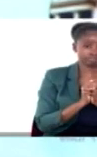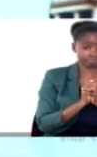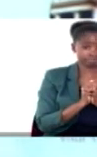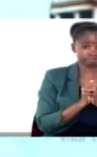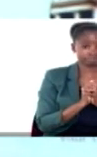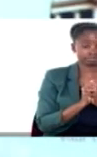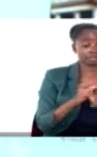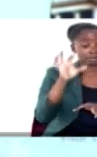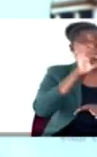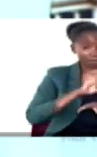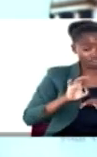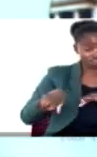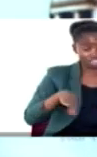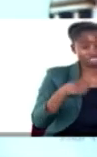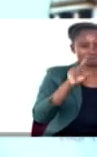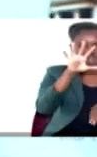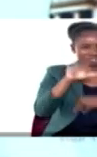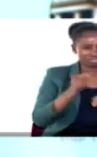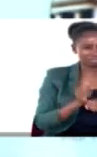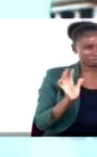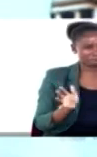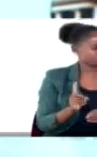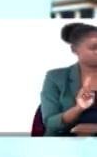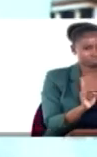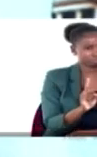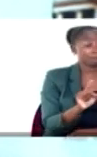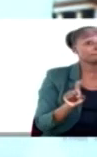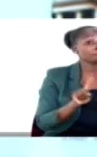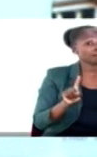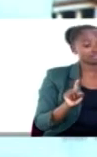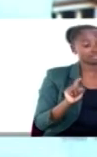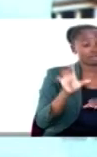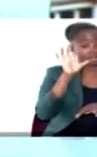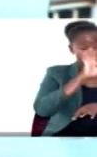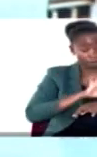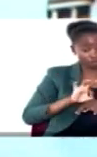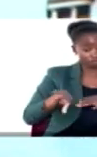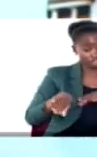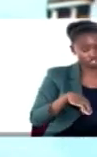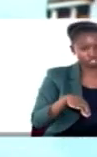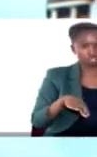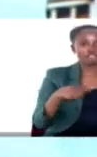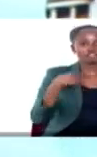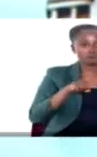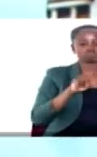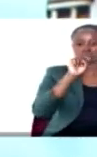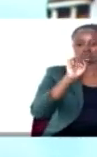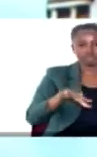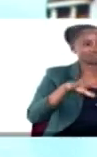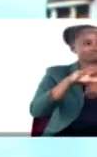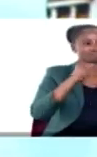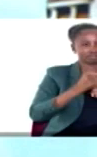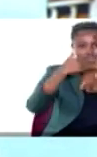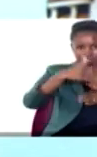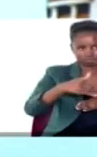action not just for 5 years, but a plan of action for this decade. This is what we